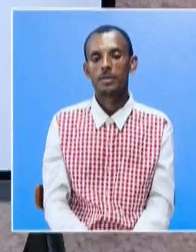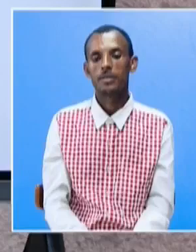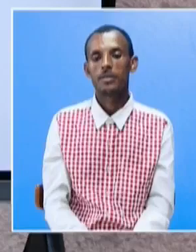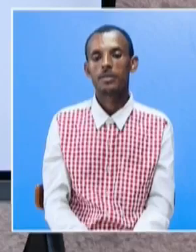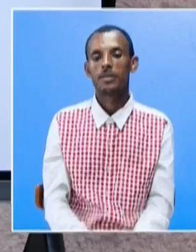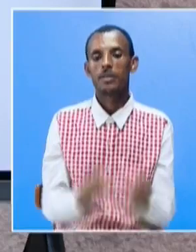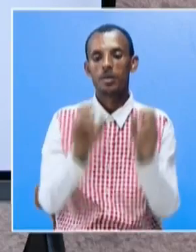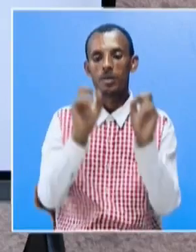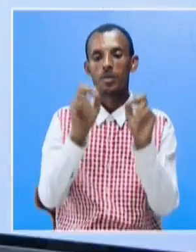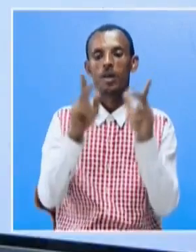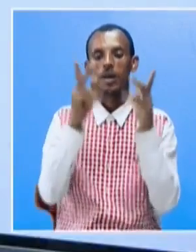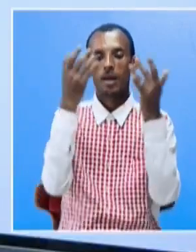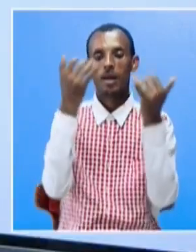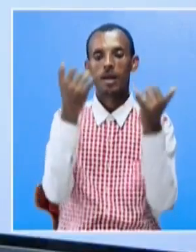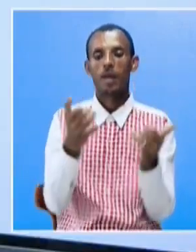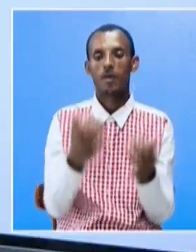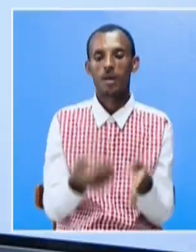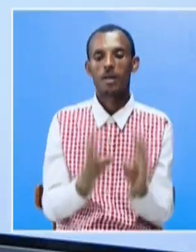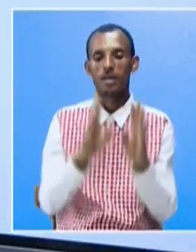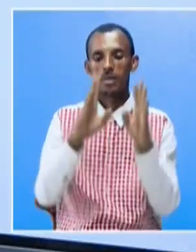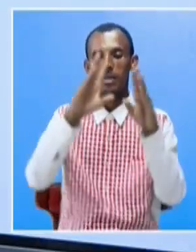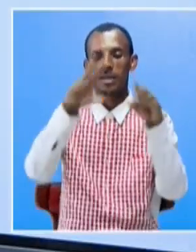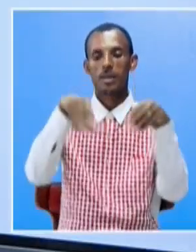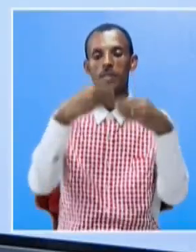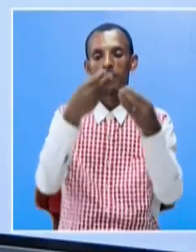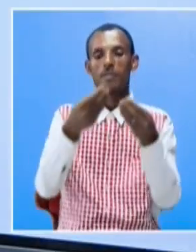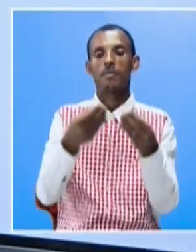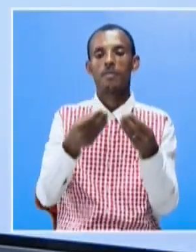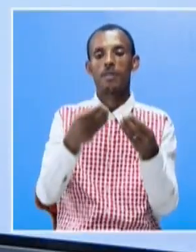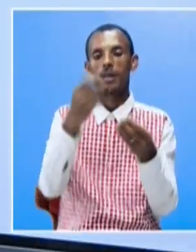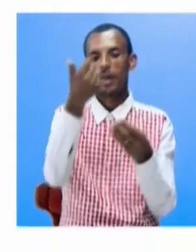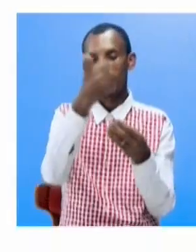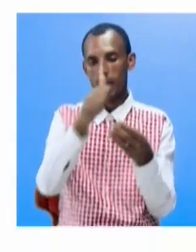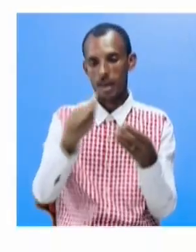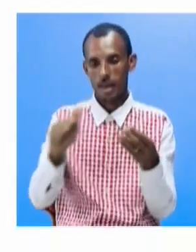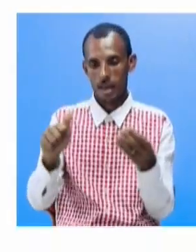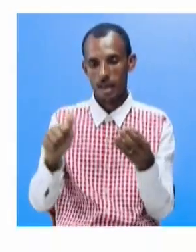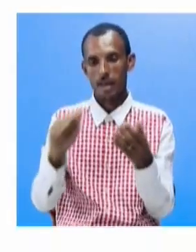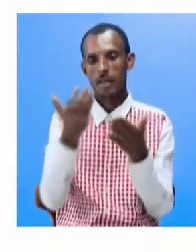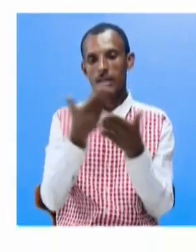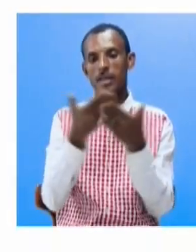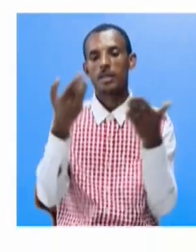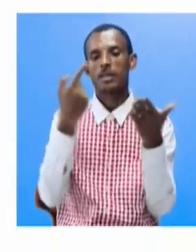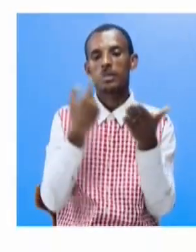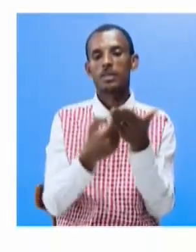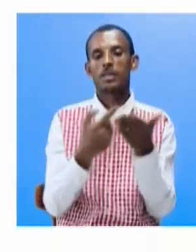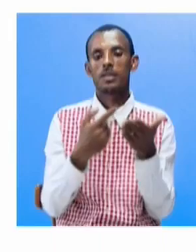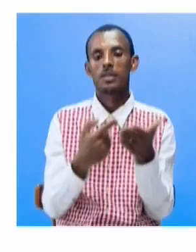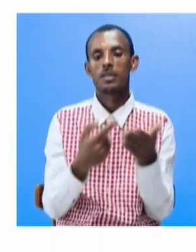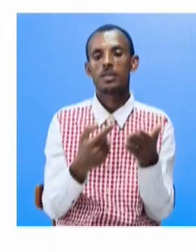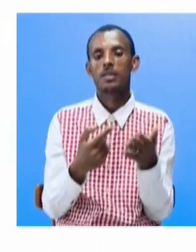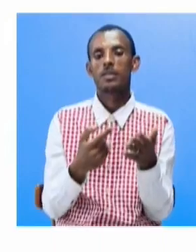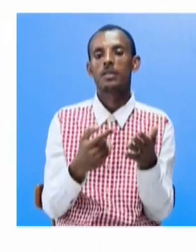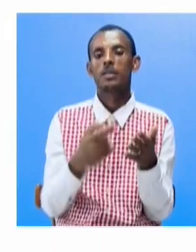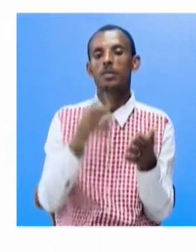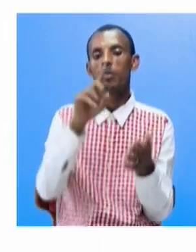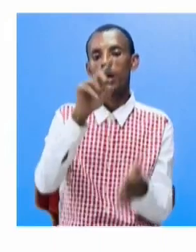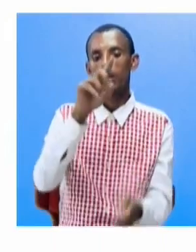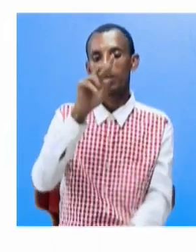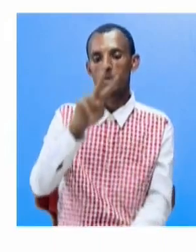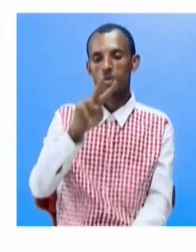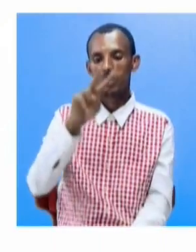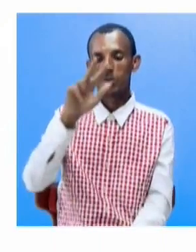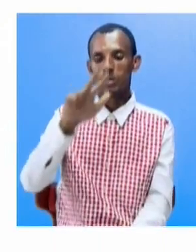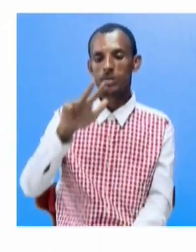Okay, now let's give a name for these pieces. The first piece, second, third,